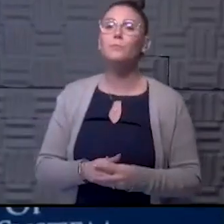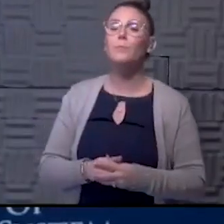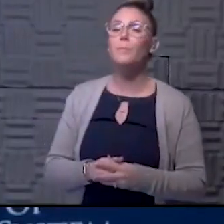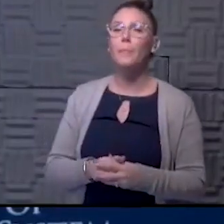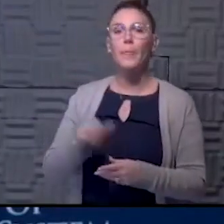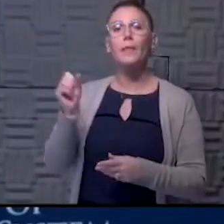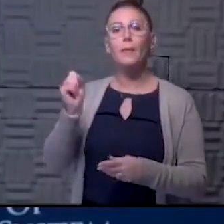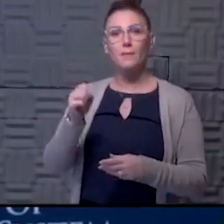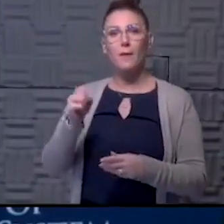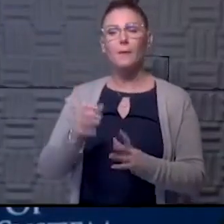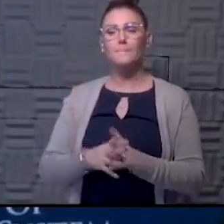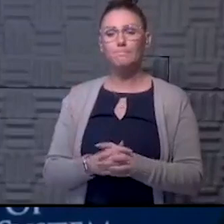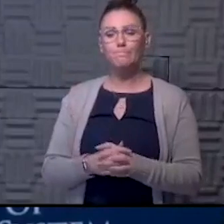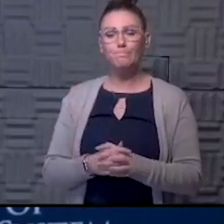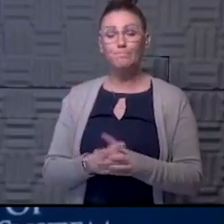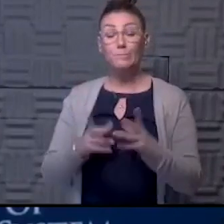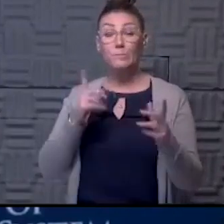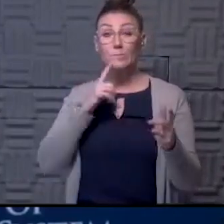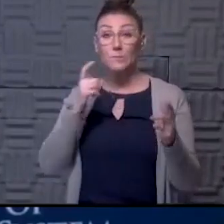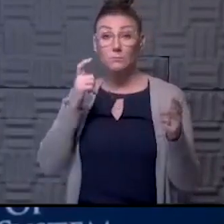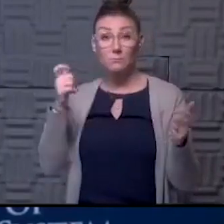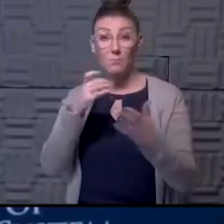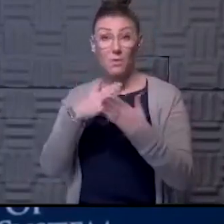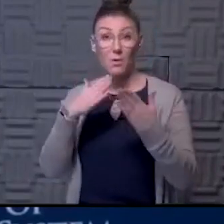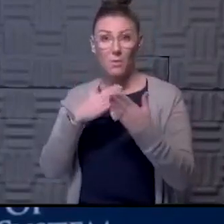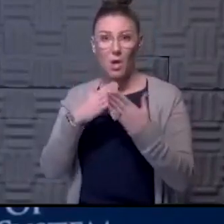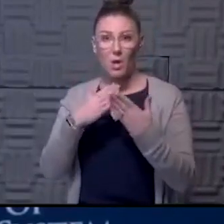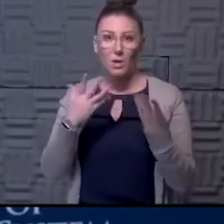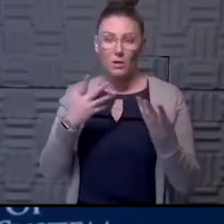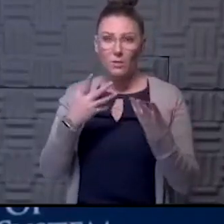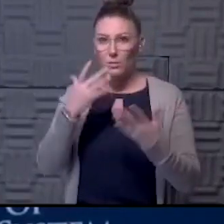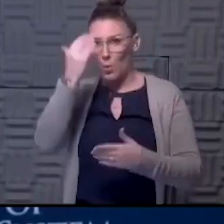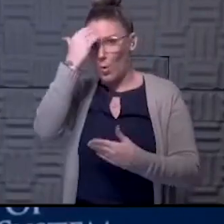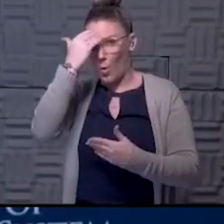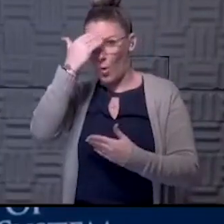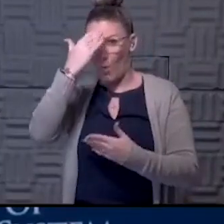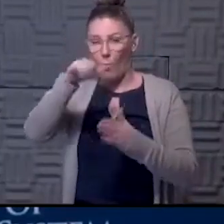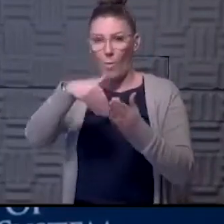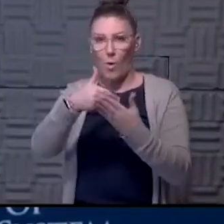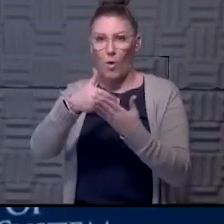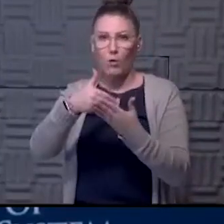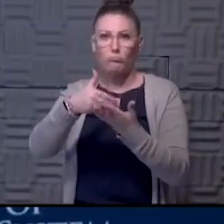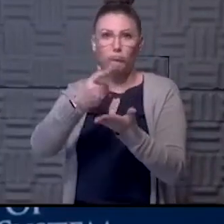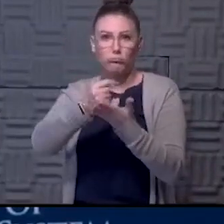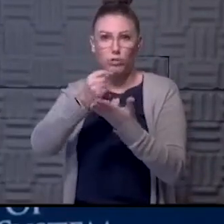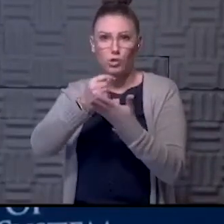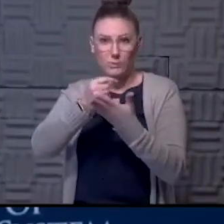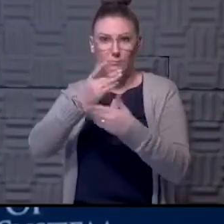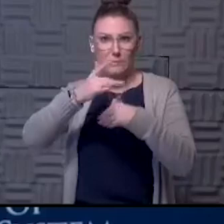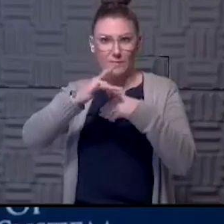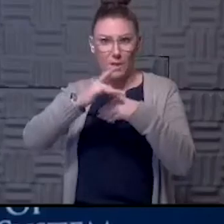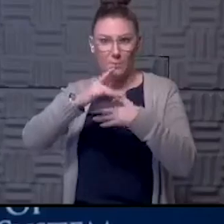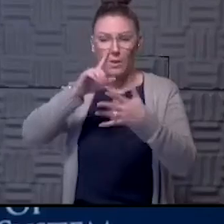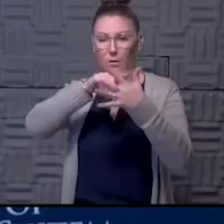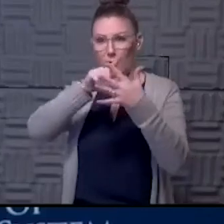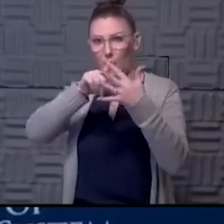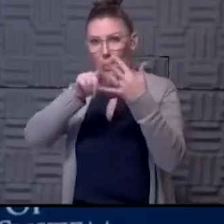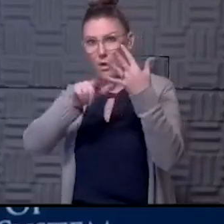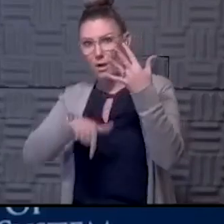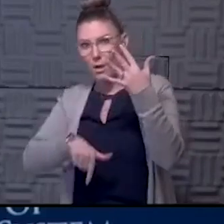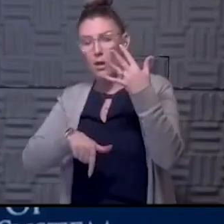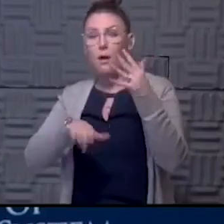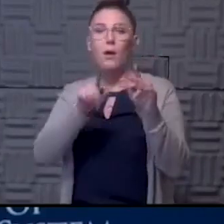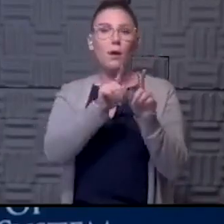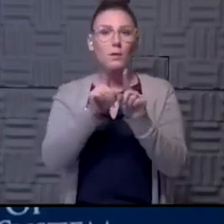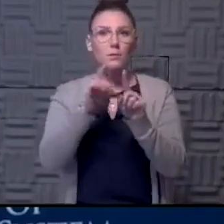think the big piece is to know, right, all the different treatment options available, and then really to, if they test